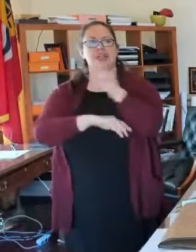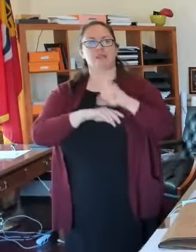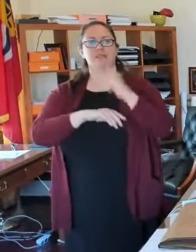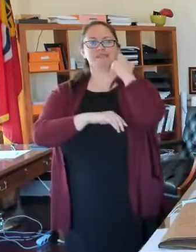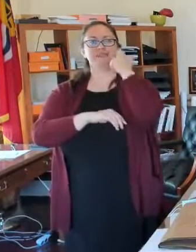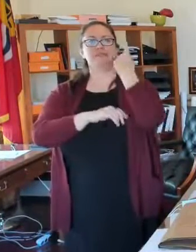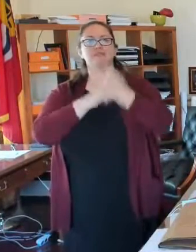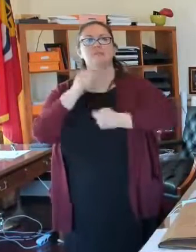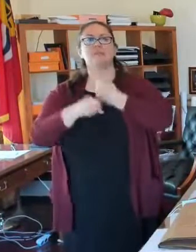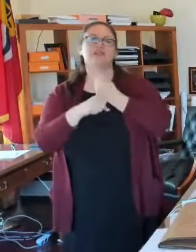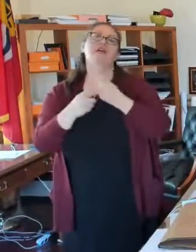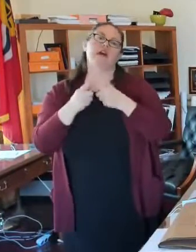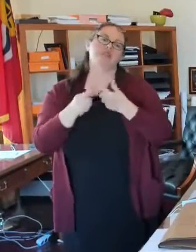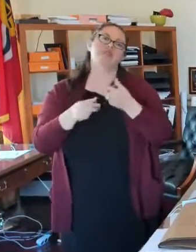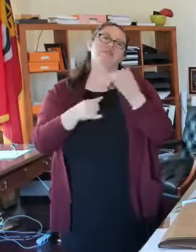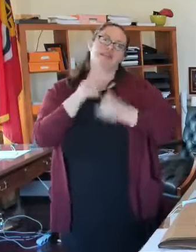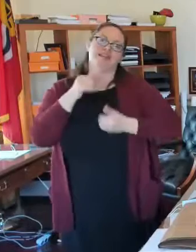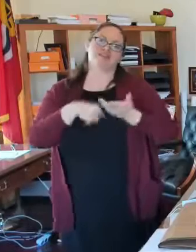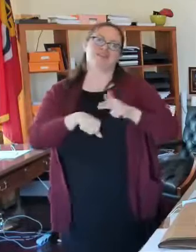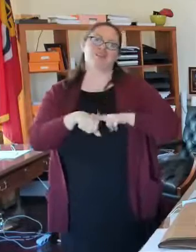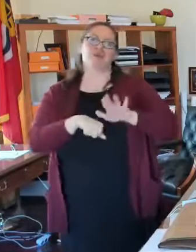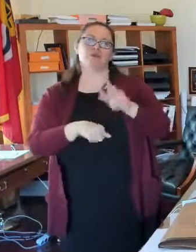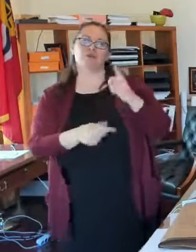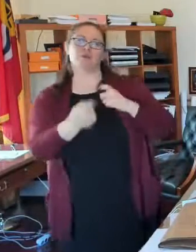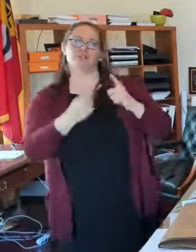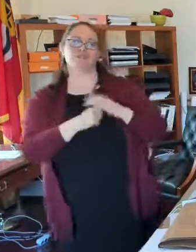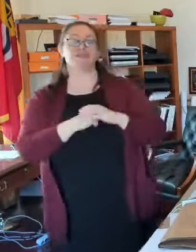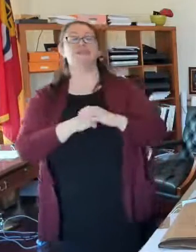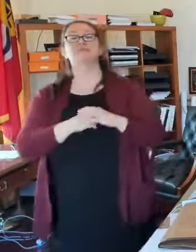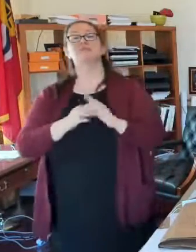we're going to take your questions. So beginning with COVID.